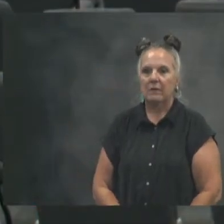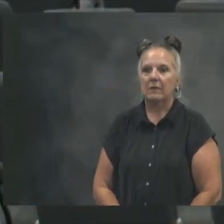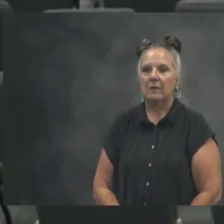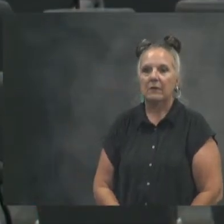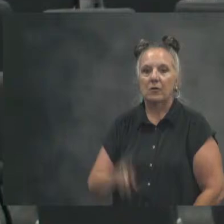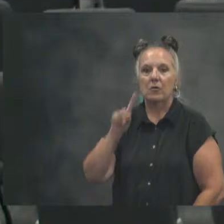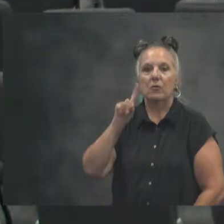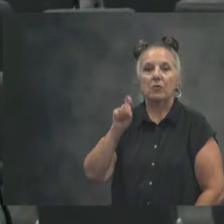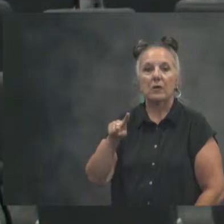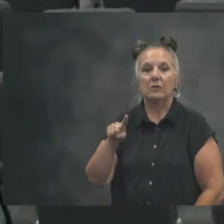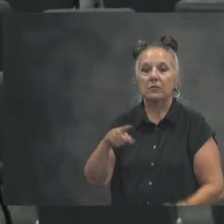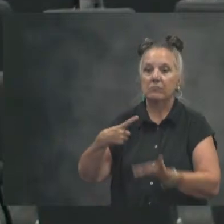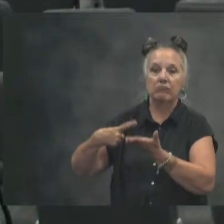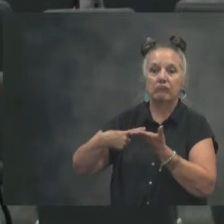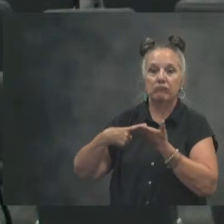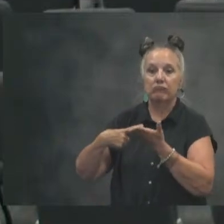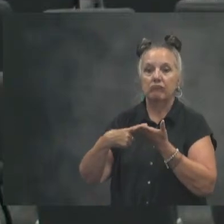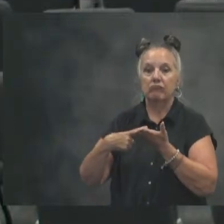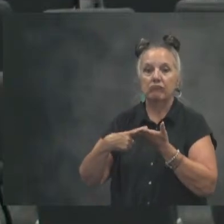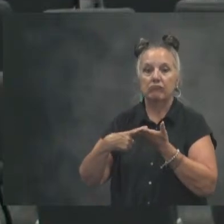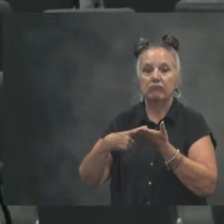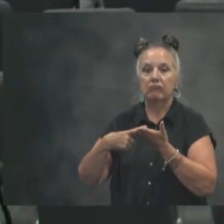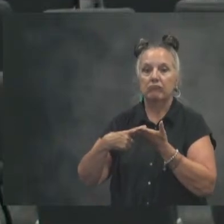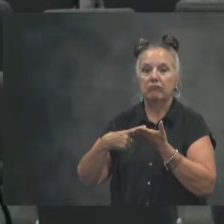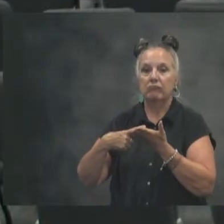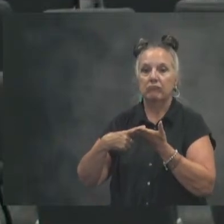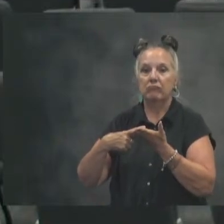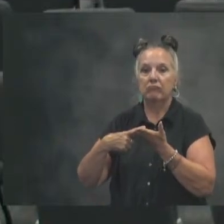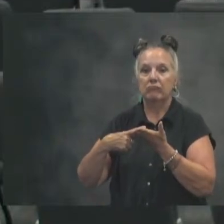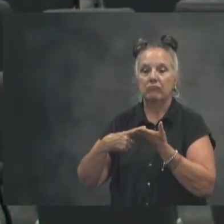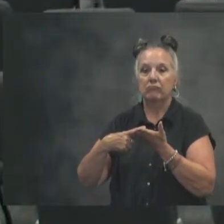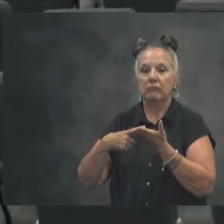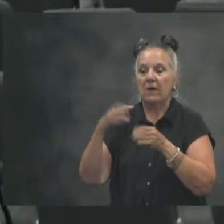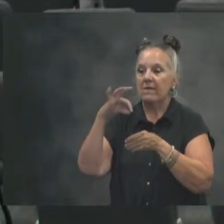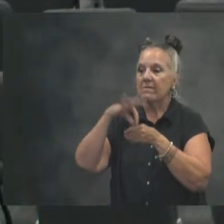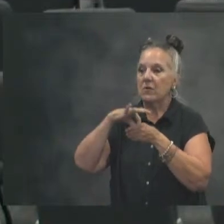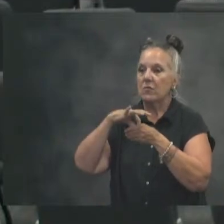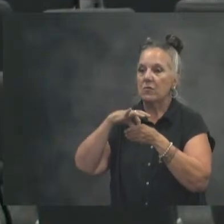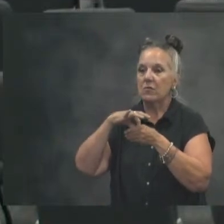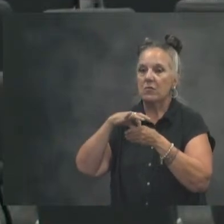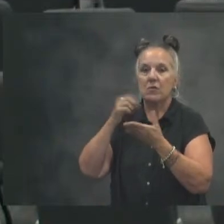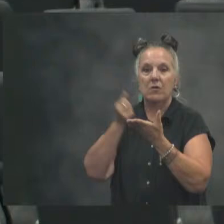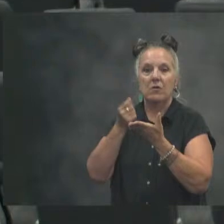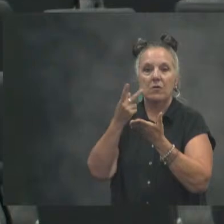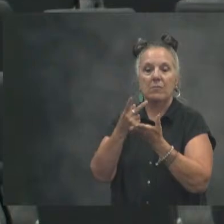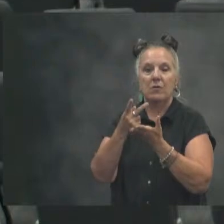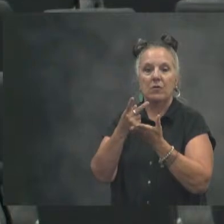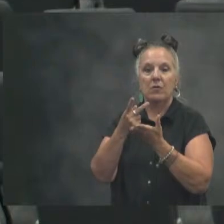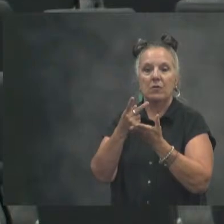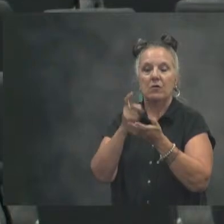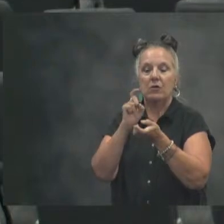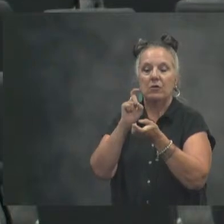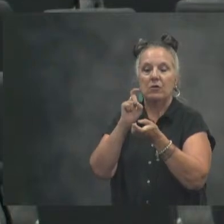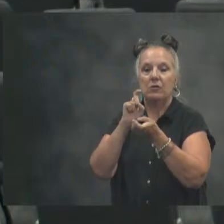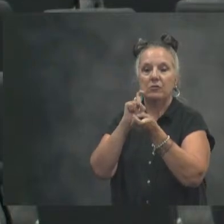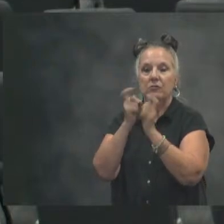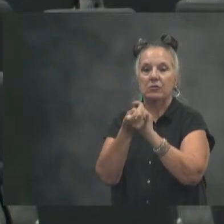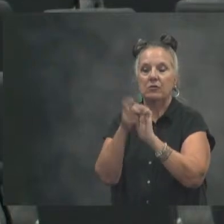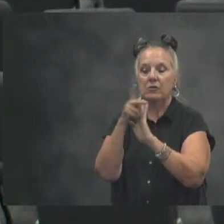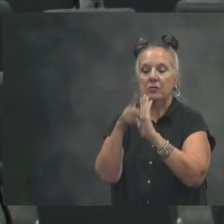Any questions, any discussion? Okay, we'll move to the vote. We're voting to approve the first reading of proposed changes to